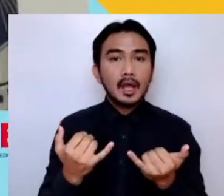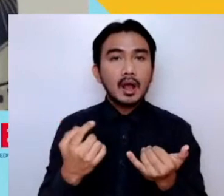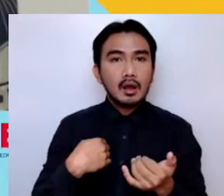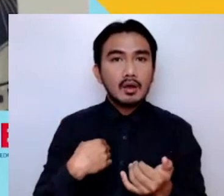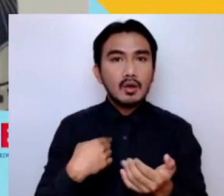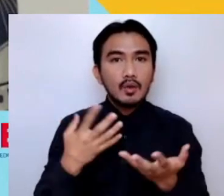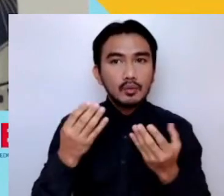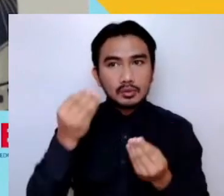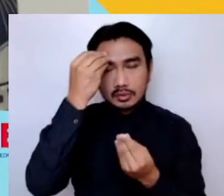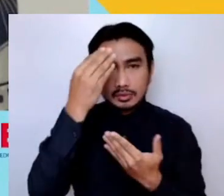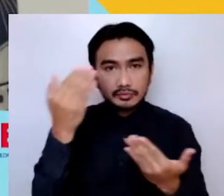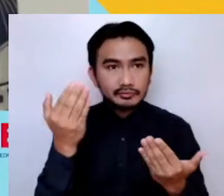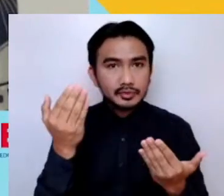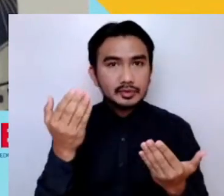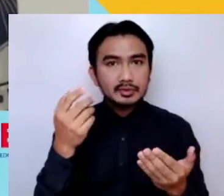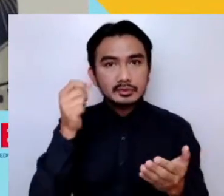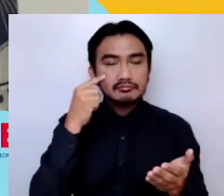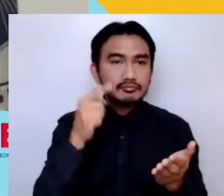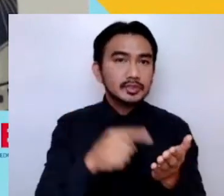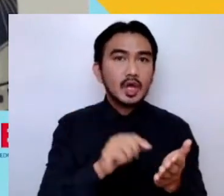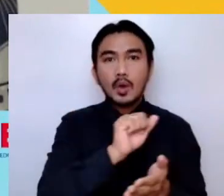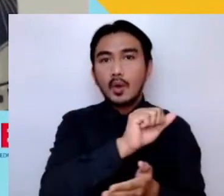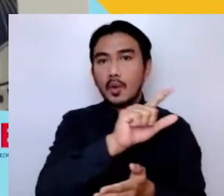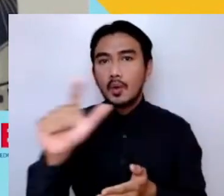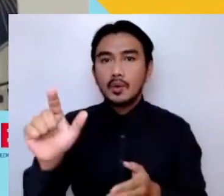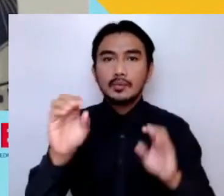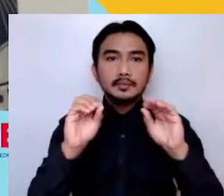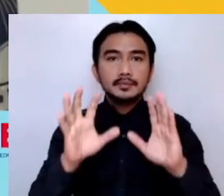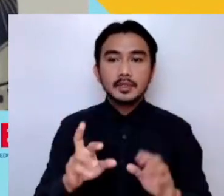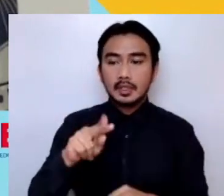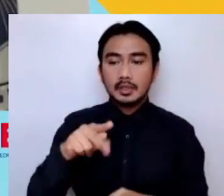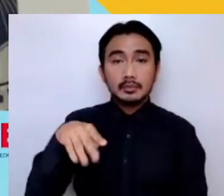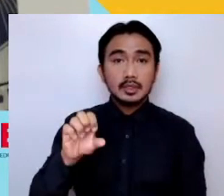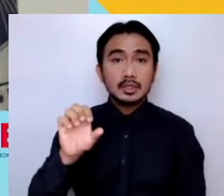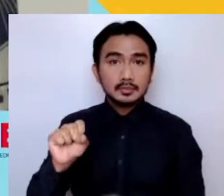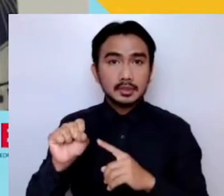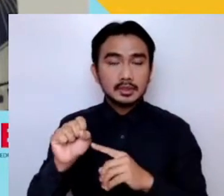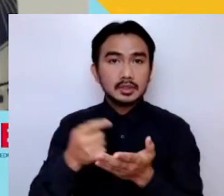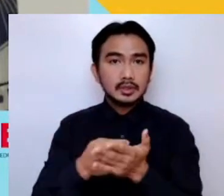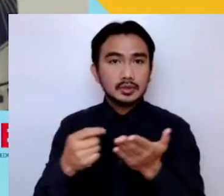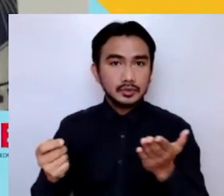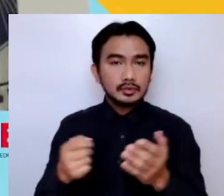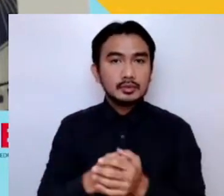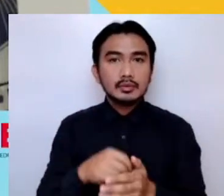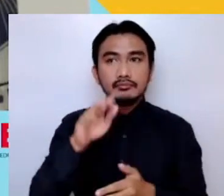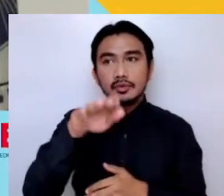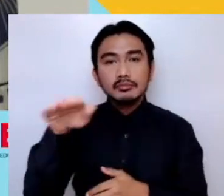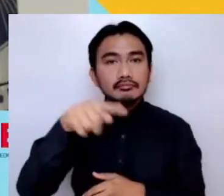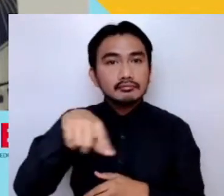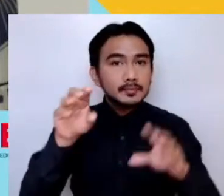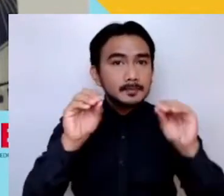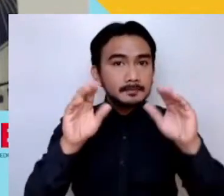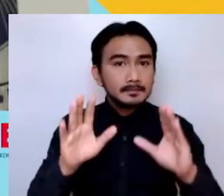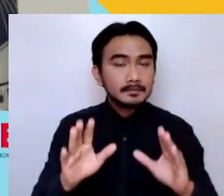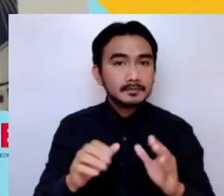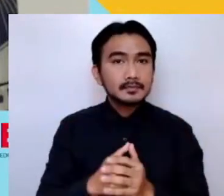attention of all of our teachers in RPMS focals in the field. To our teachers, our